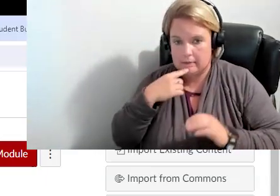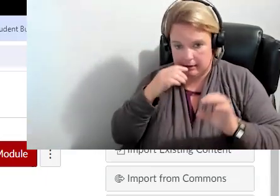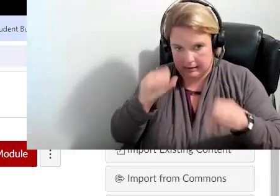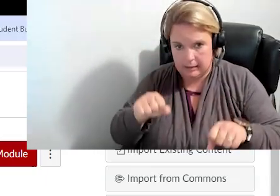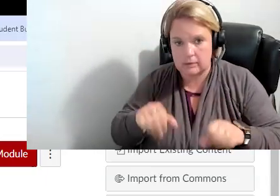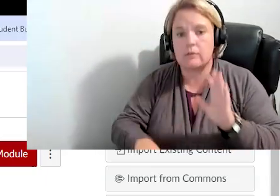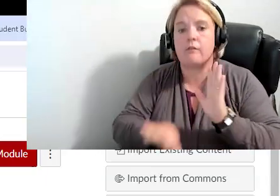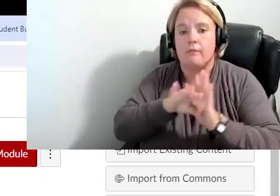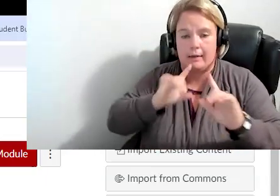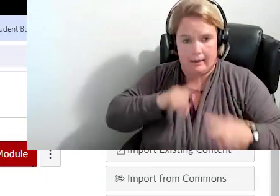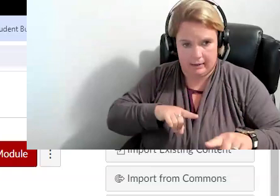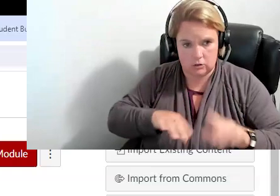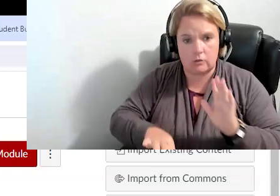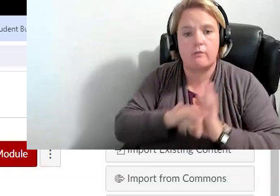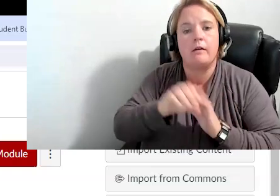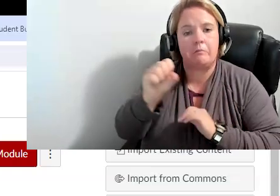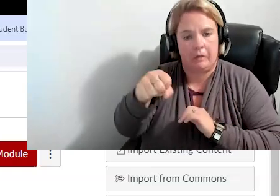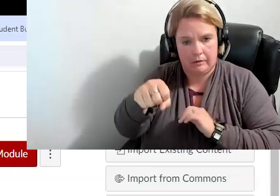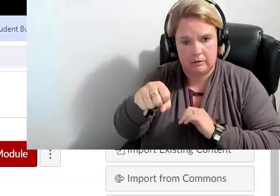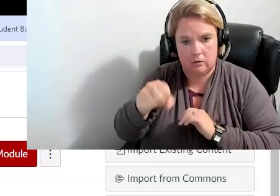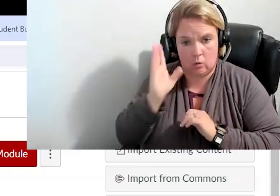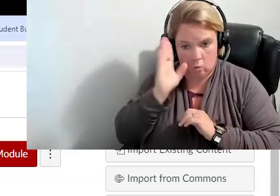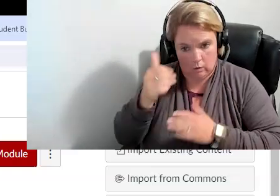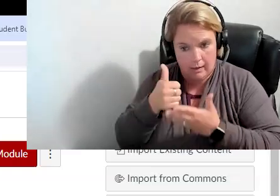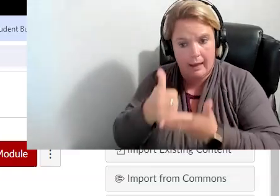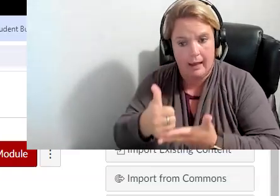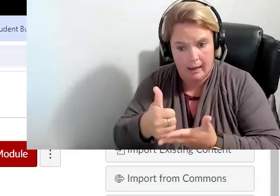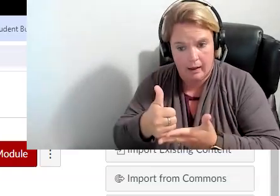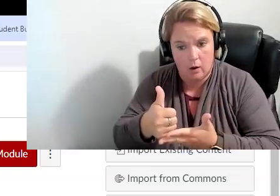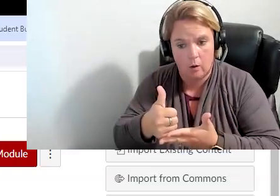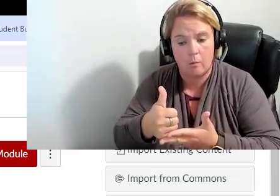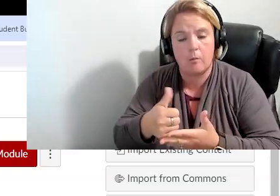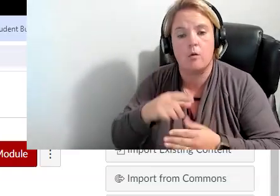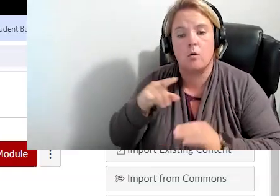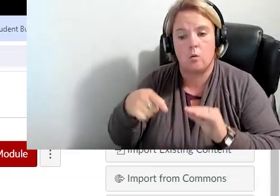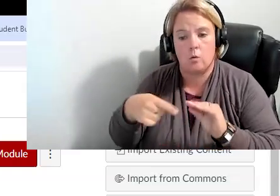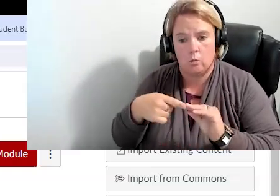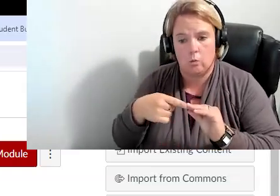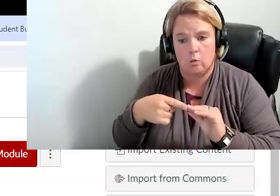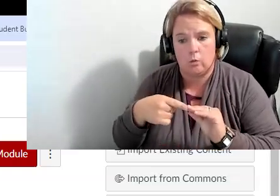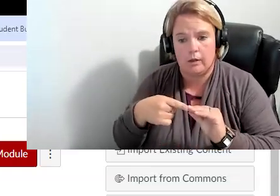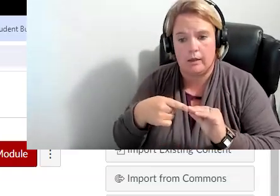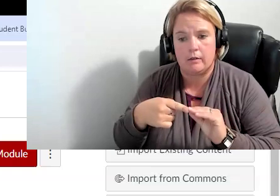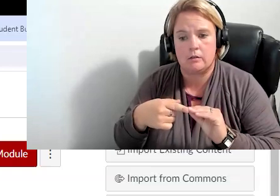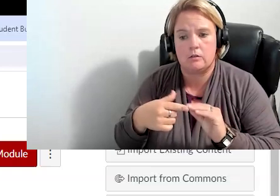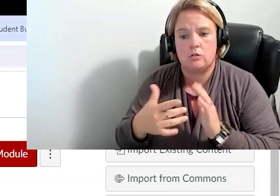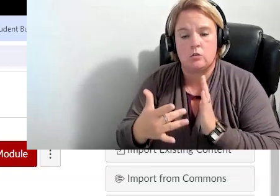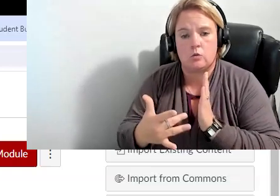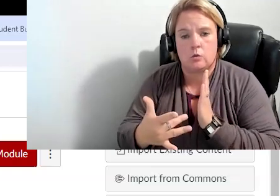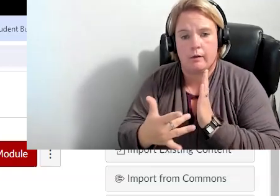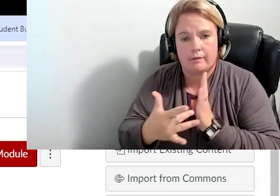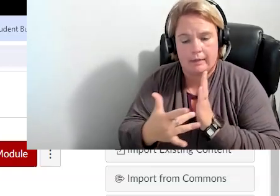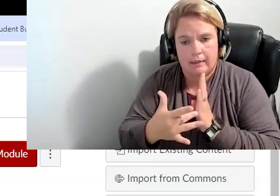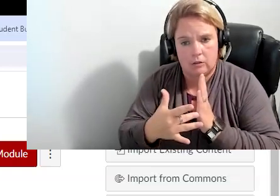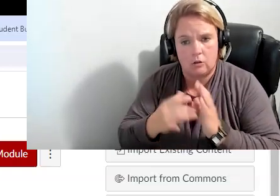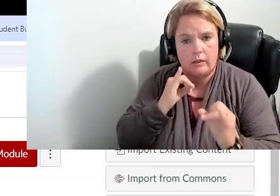find an answer out there. Absolutely. Will it help you when you come into a technical interview with me? No. Because really part of what we want